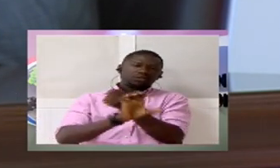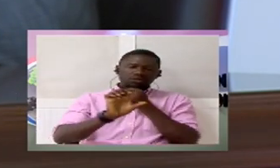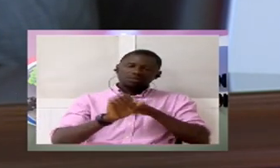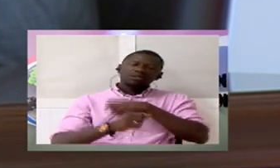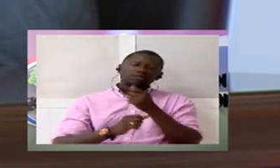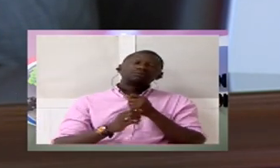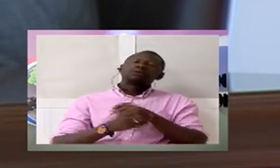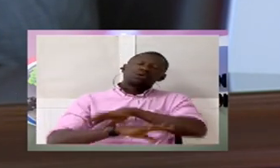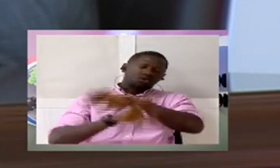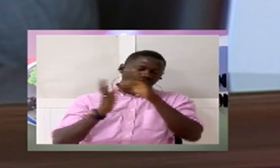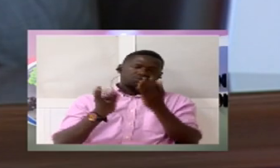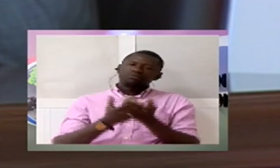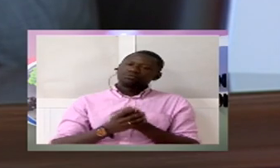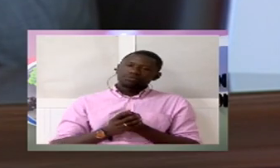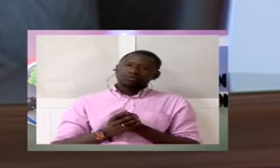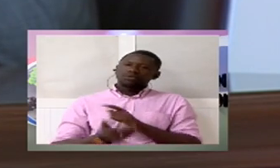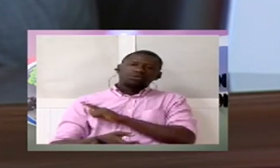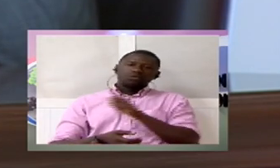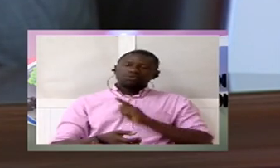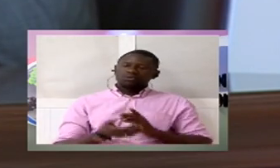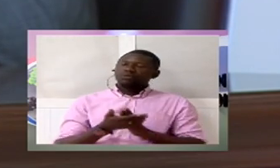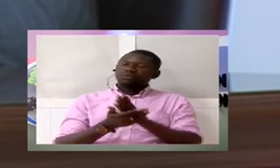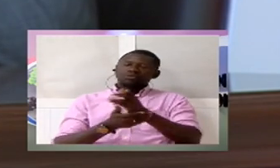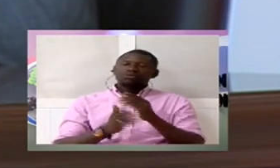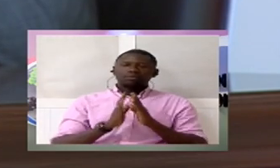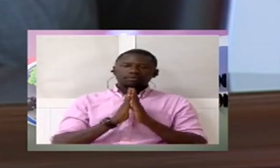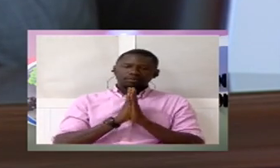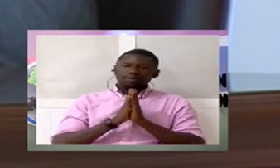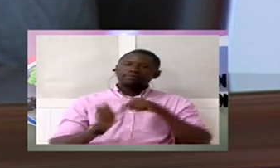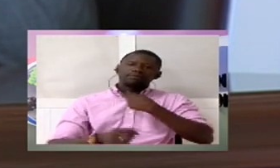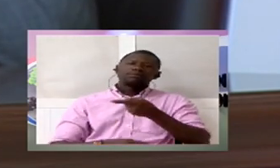defense. And we continue to pray for the TRRC